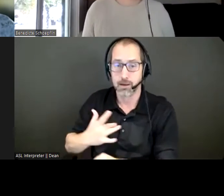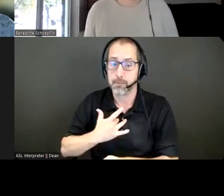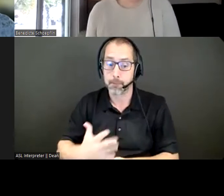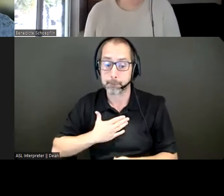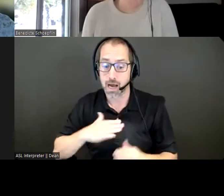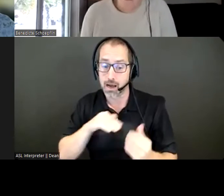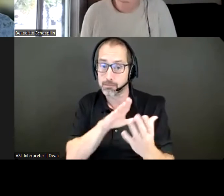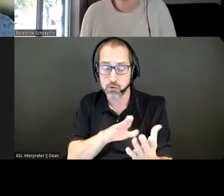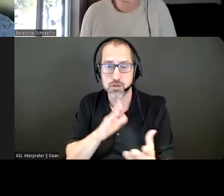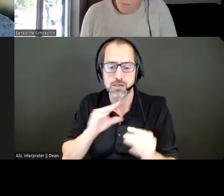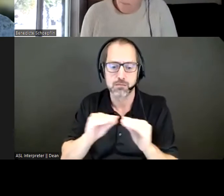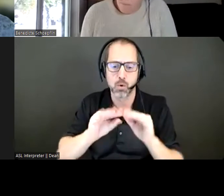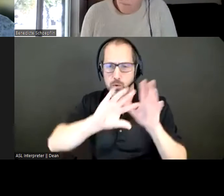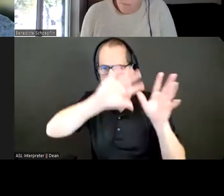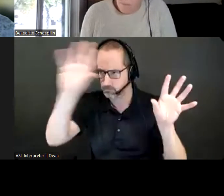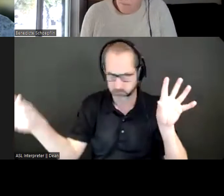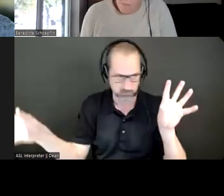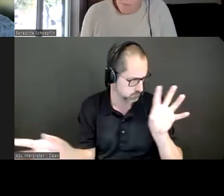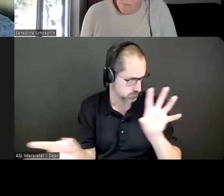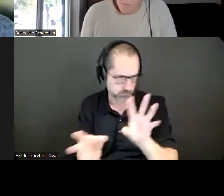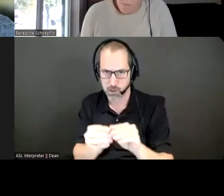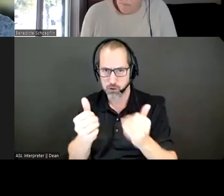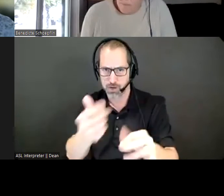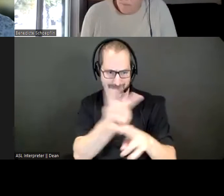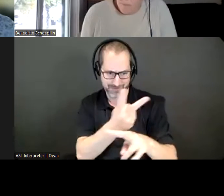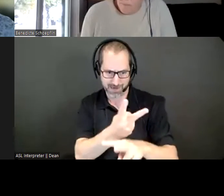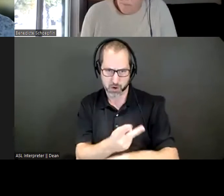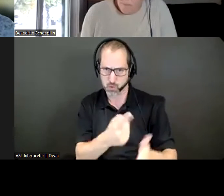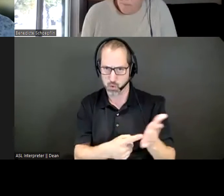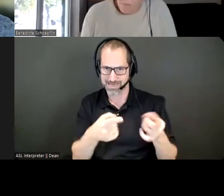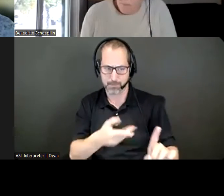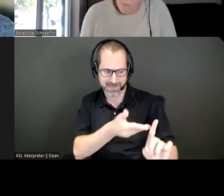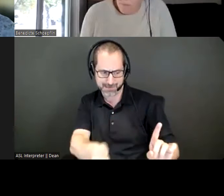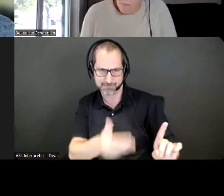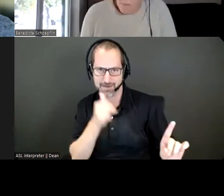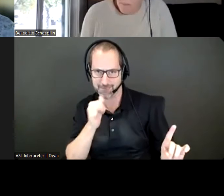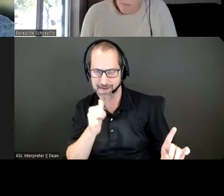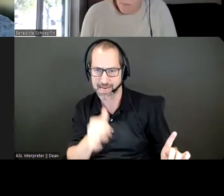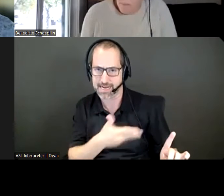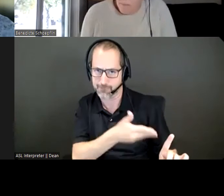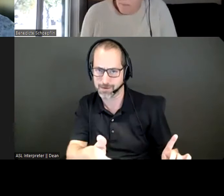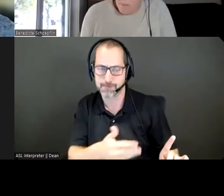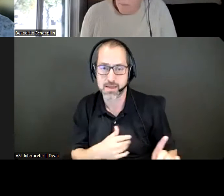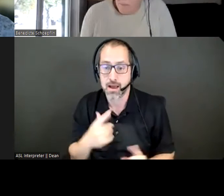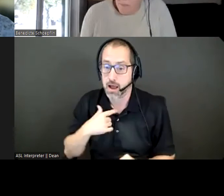approach in trying to figure out what is happening from day to day. I have been lucky in the community to